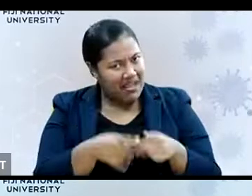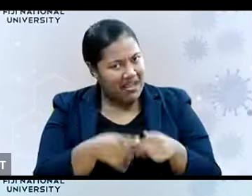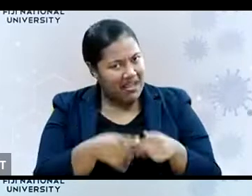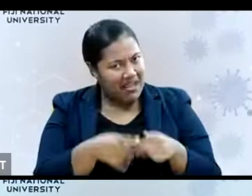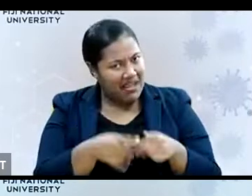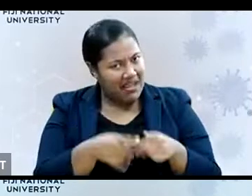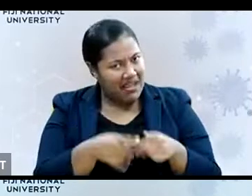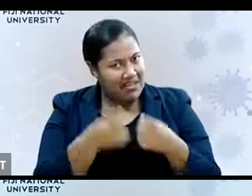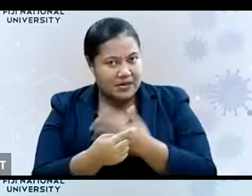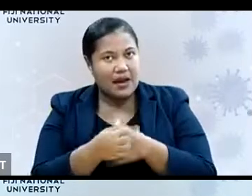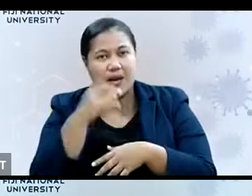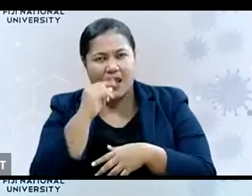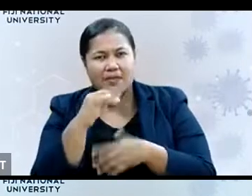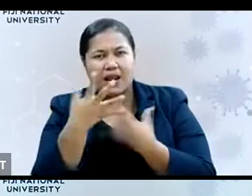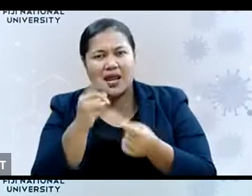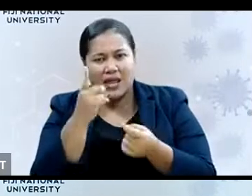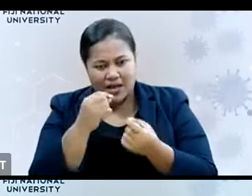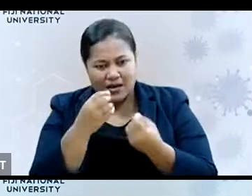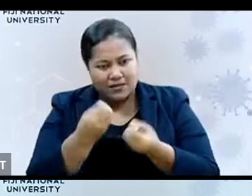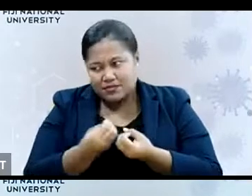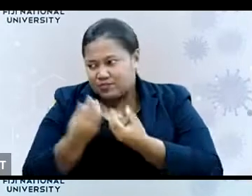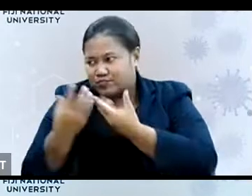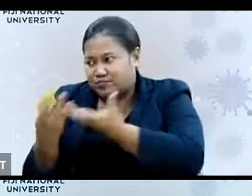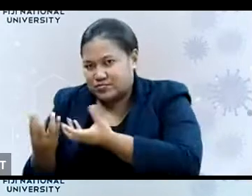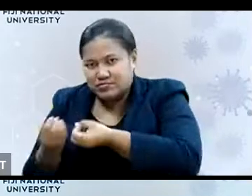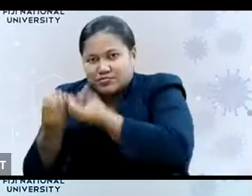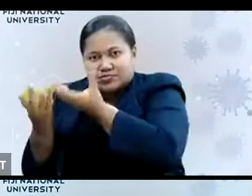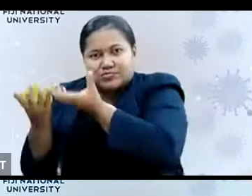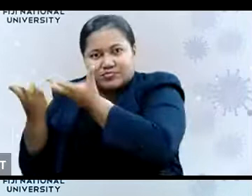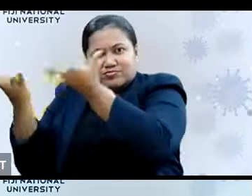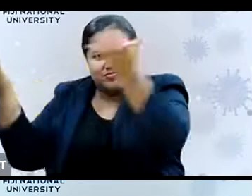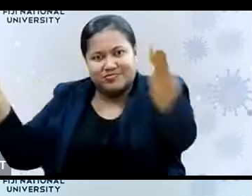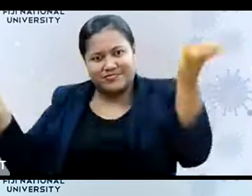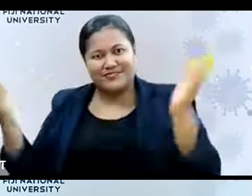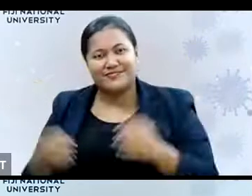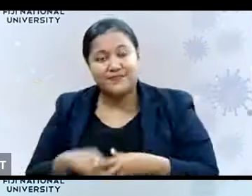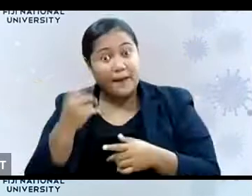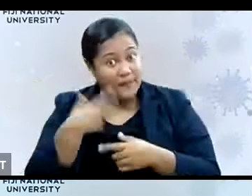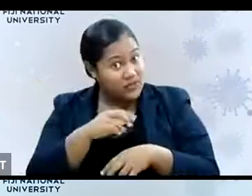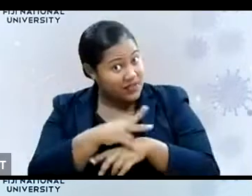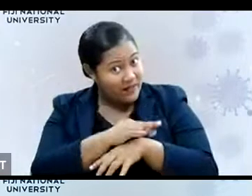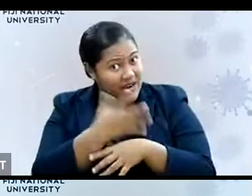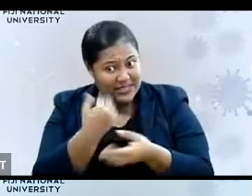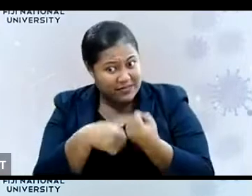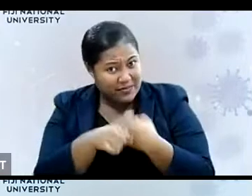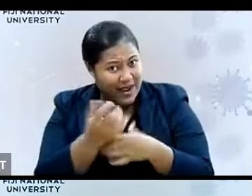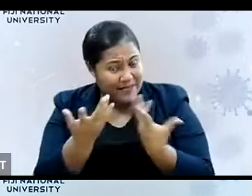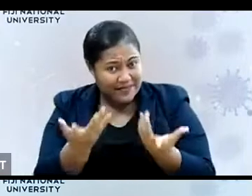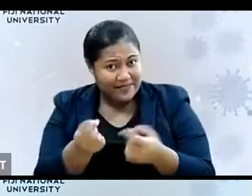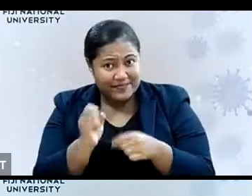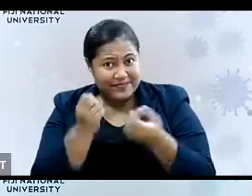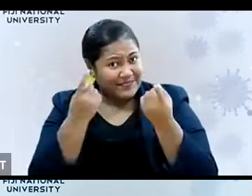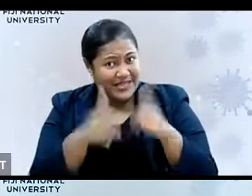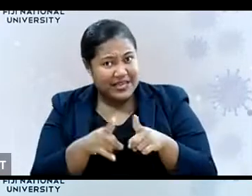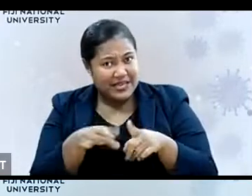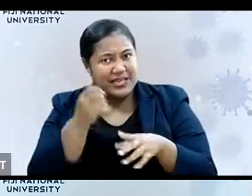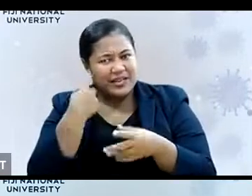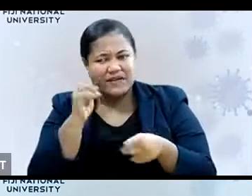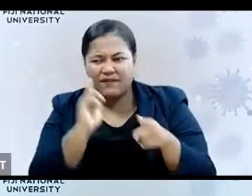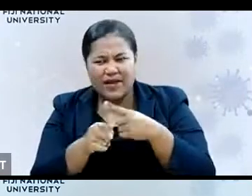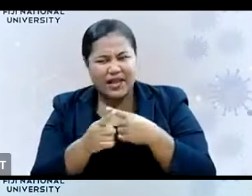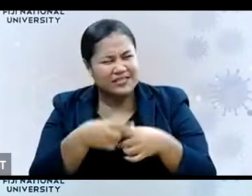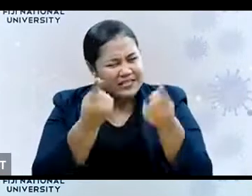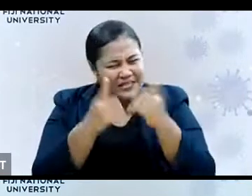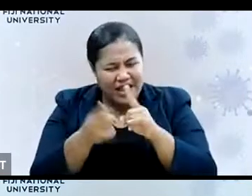being able to be transmitted to more and more people. So if a virus is too deadly, it will die out quite quickly because it